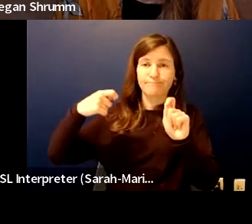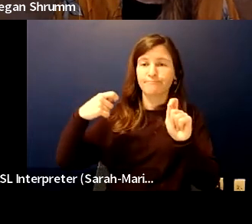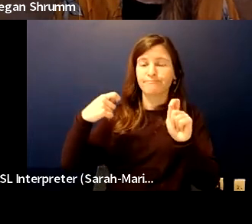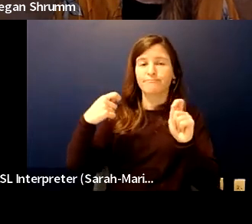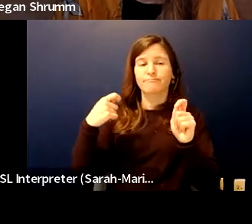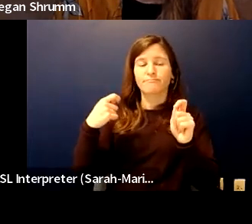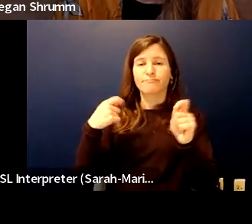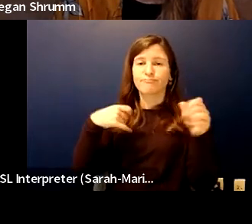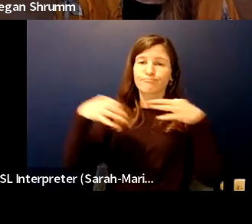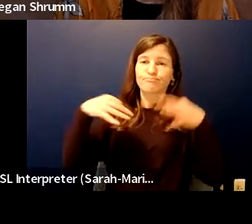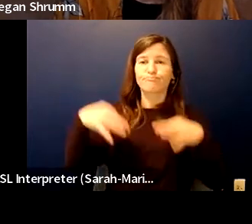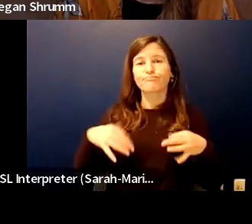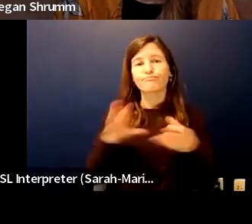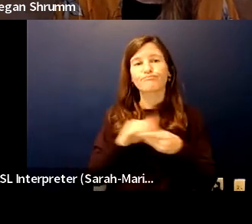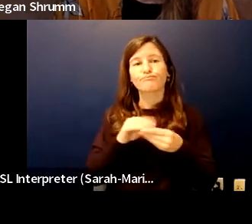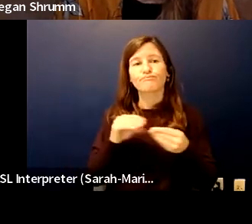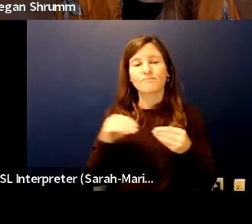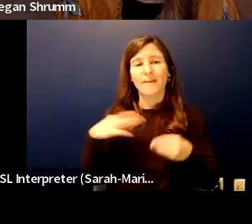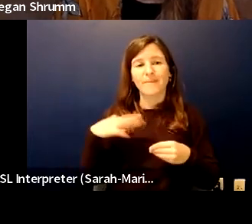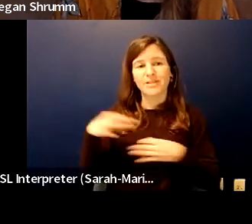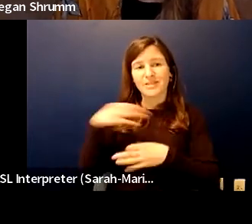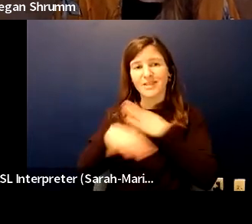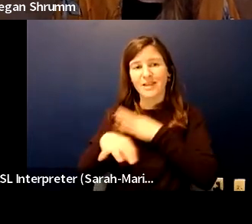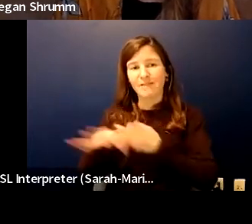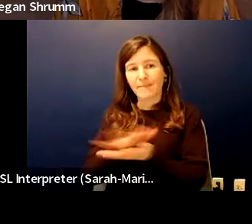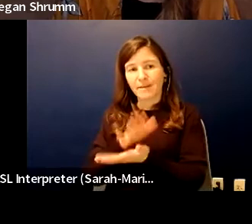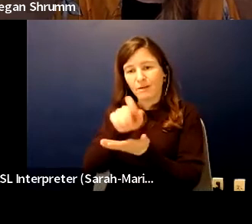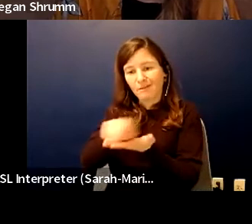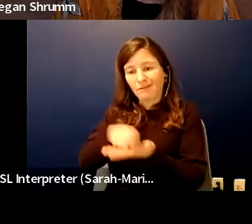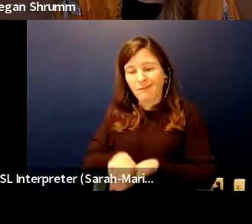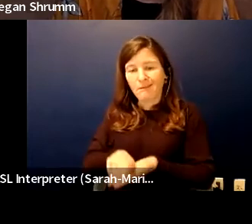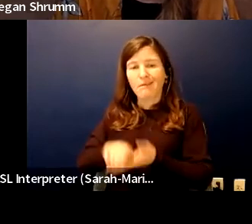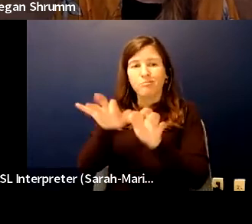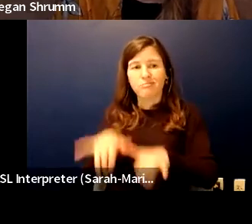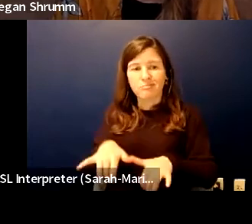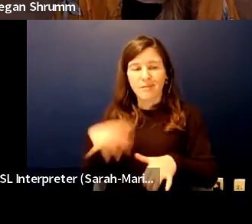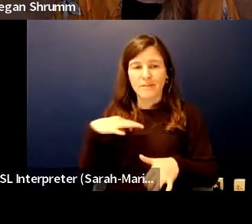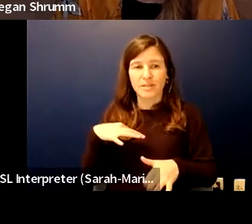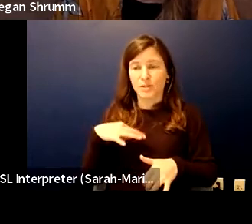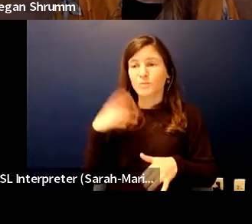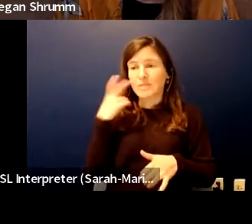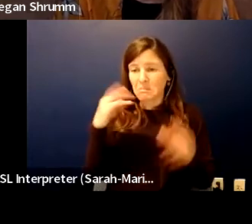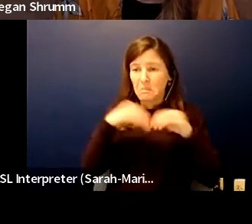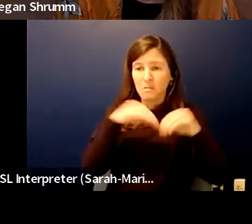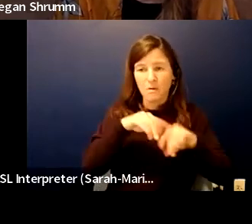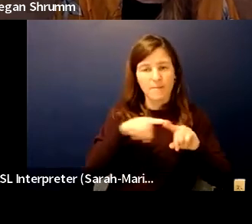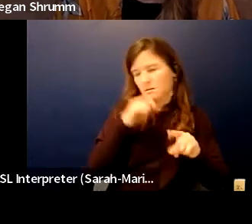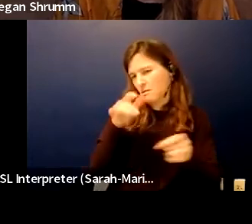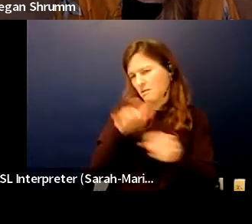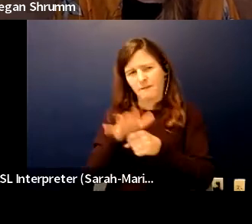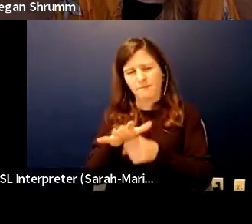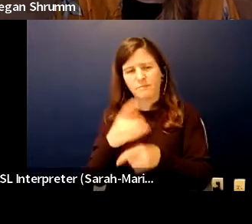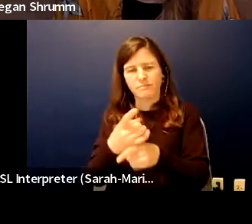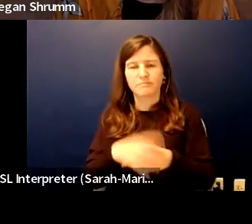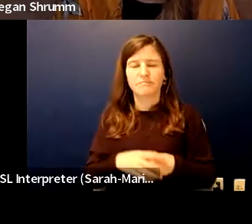it more now, but definitely not enough. And I think, you know, Jesse was talking a lot about